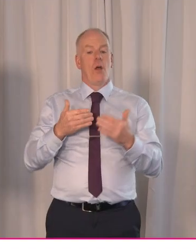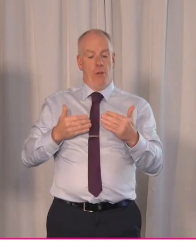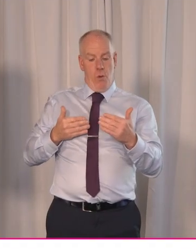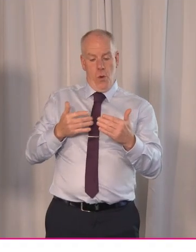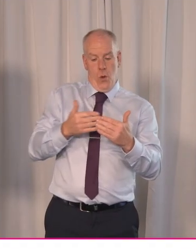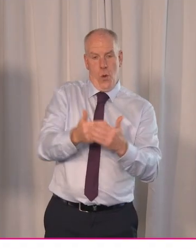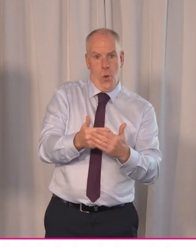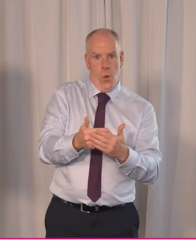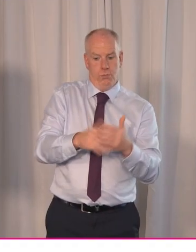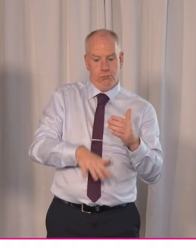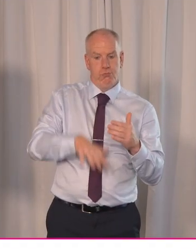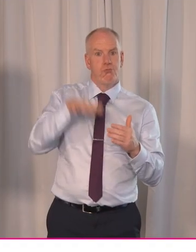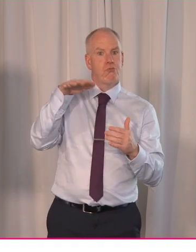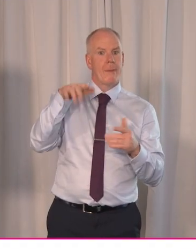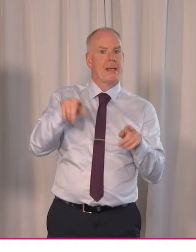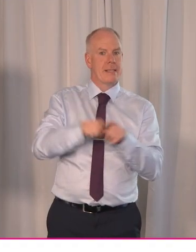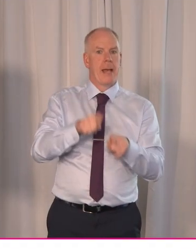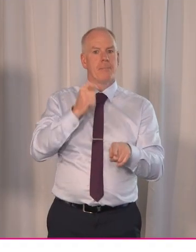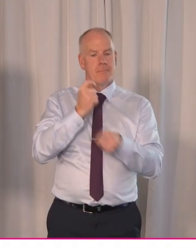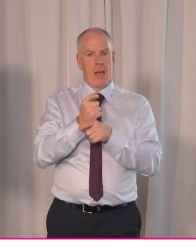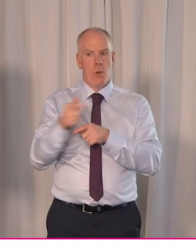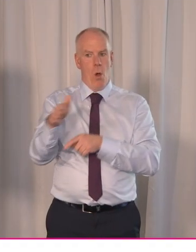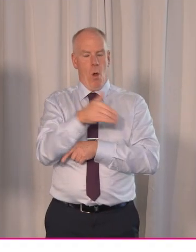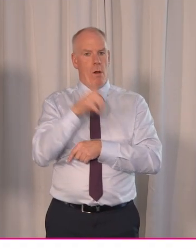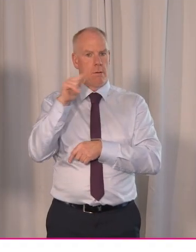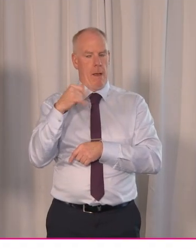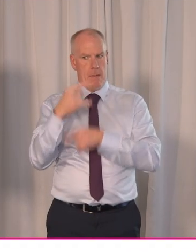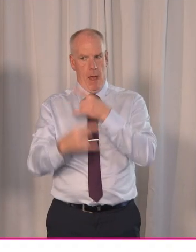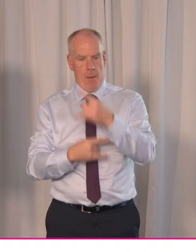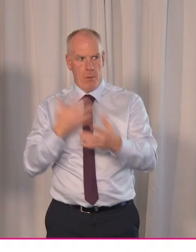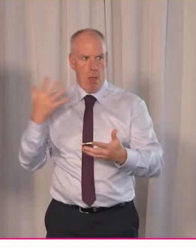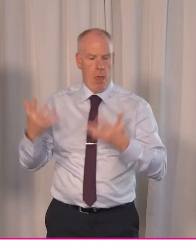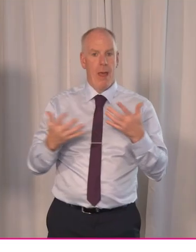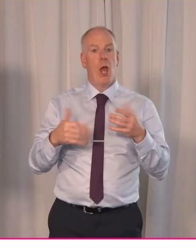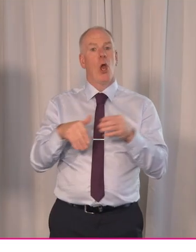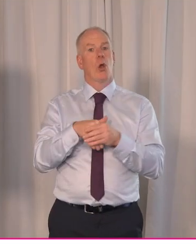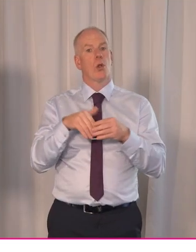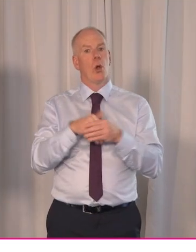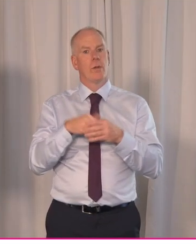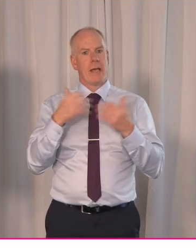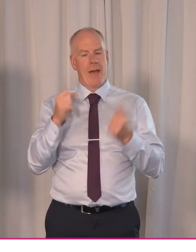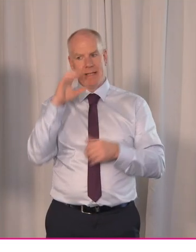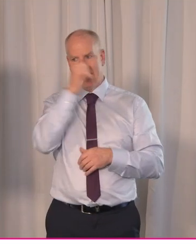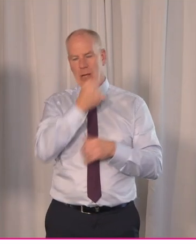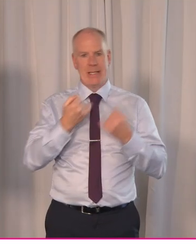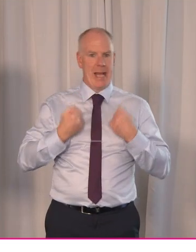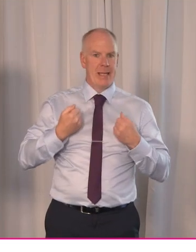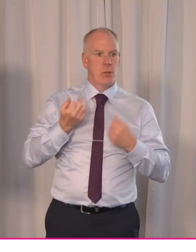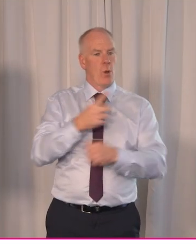stages, but also across the stages that we all potentially can find ourselves in, including having a chronic condition or a